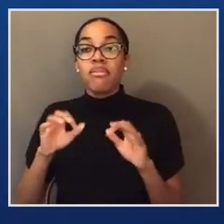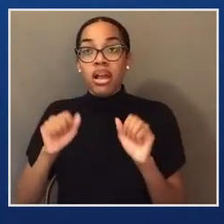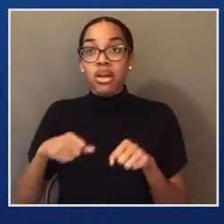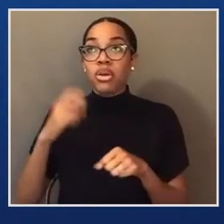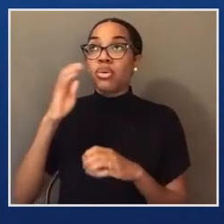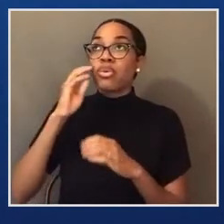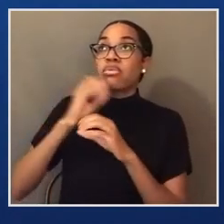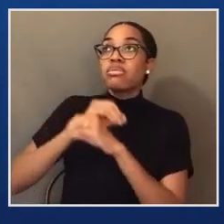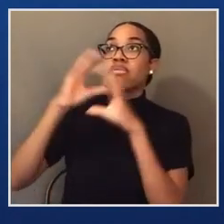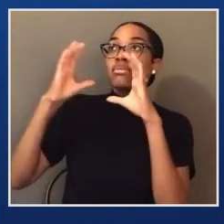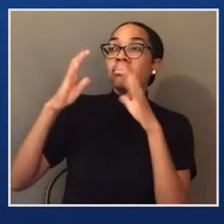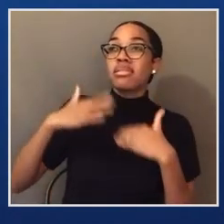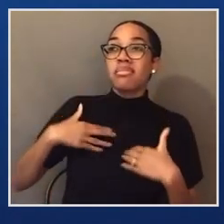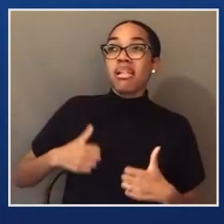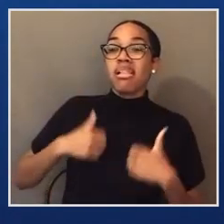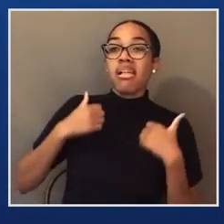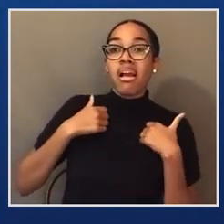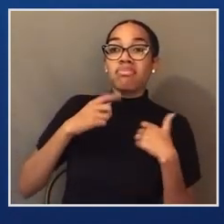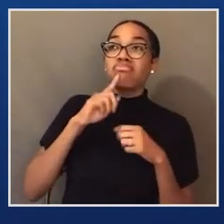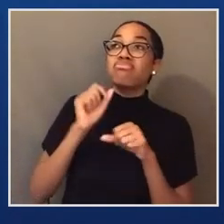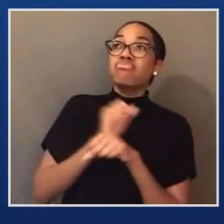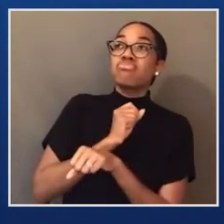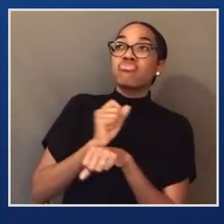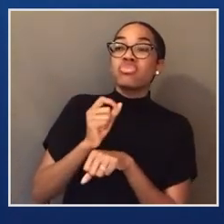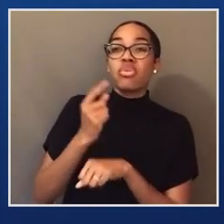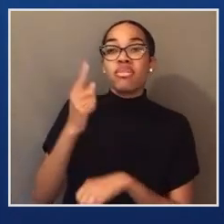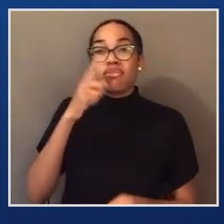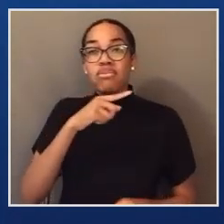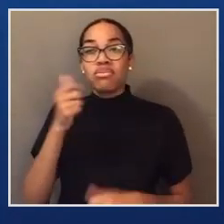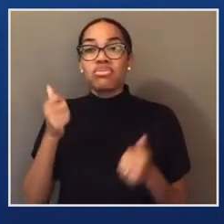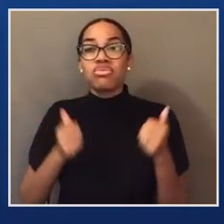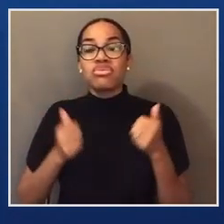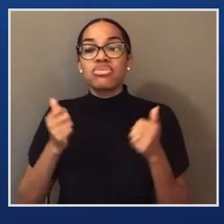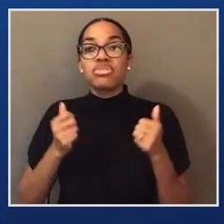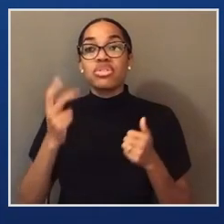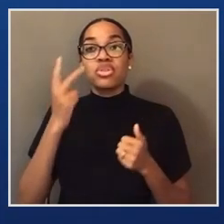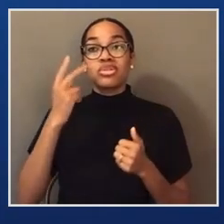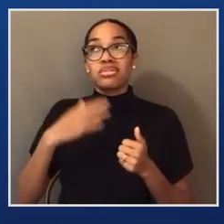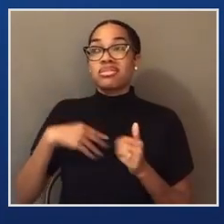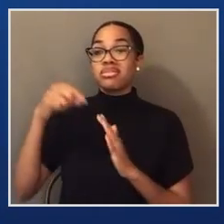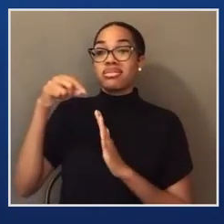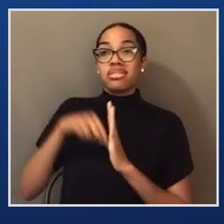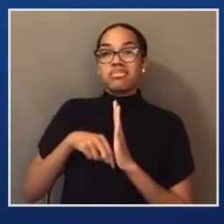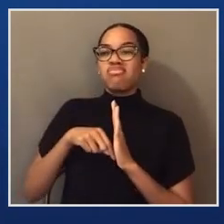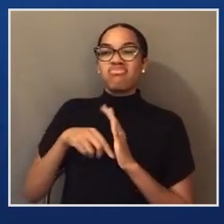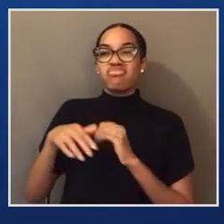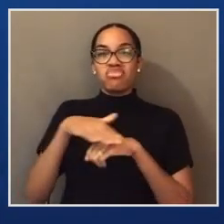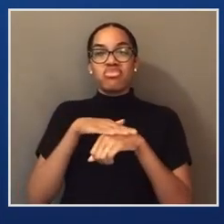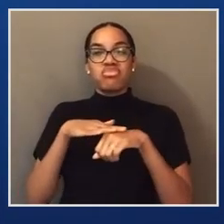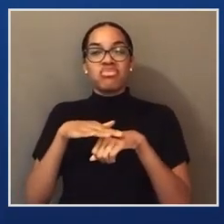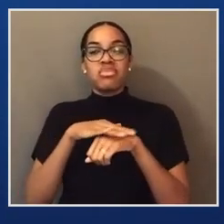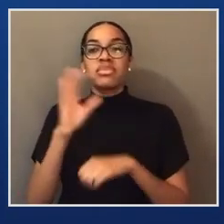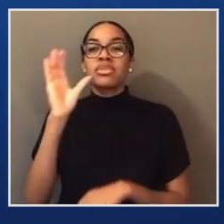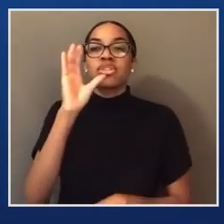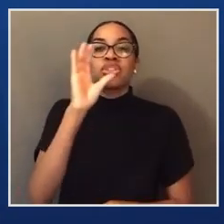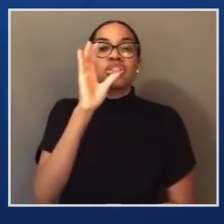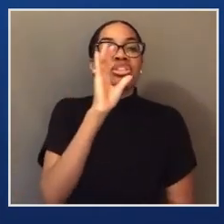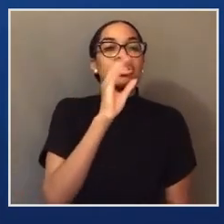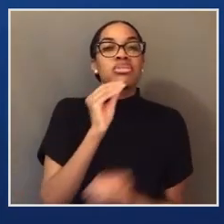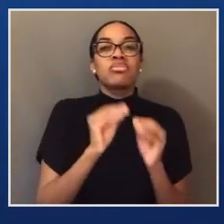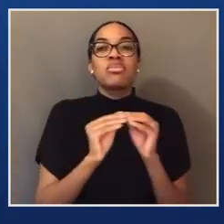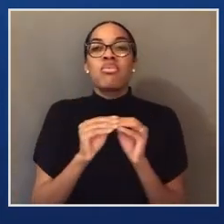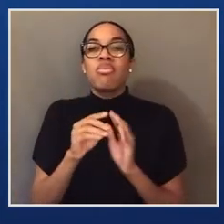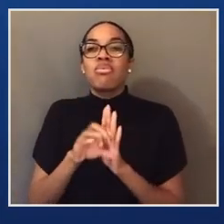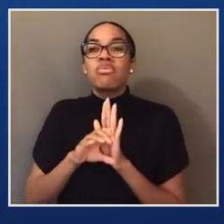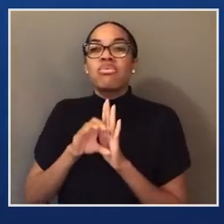media circus? The surface is much deeper than even the earth is. I searched it, looking for purpose, like my first kiss. At the same